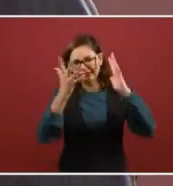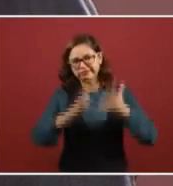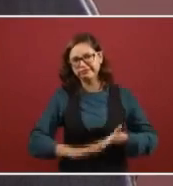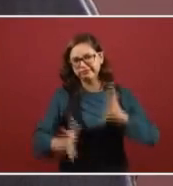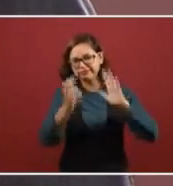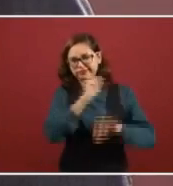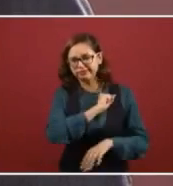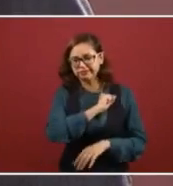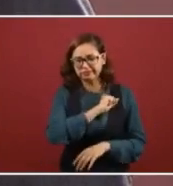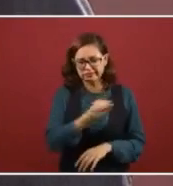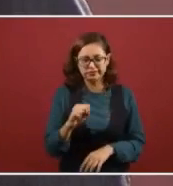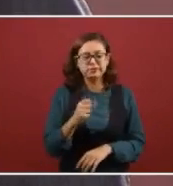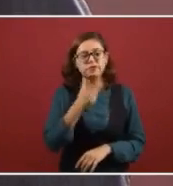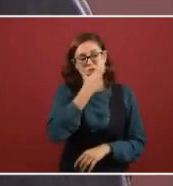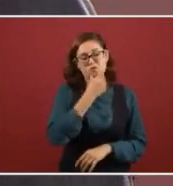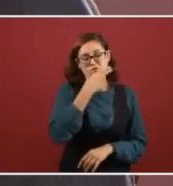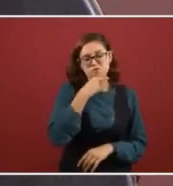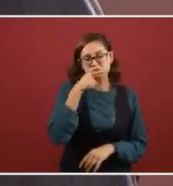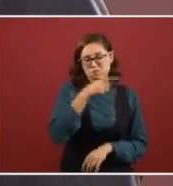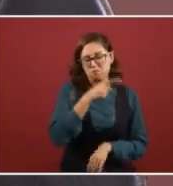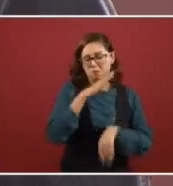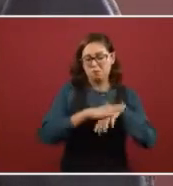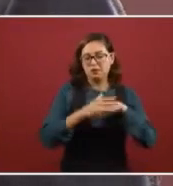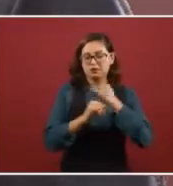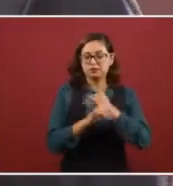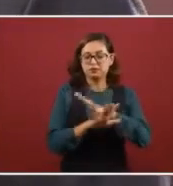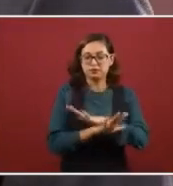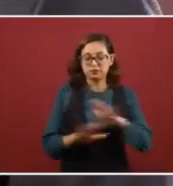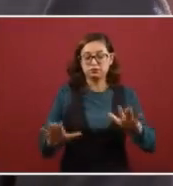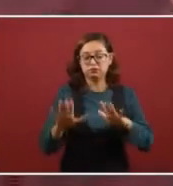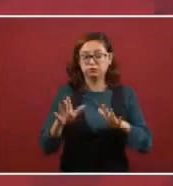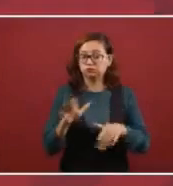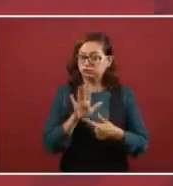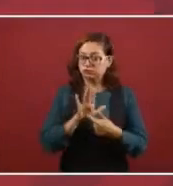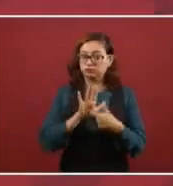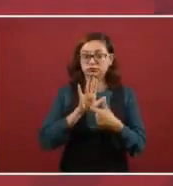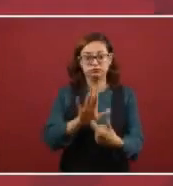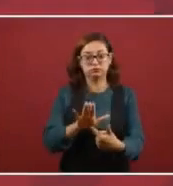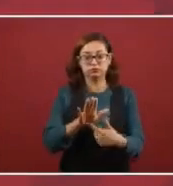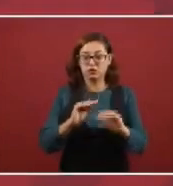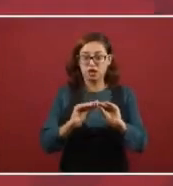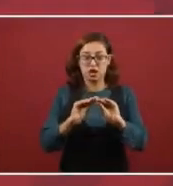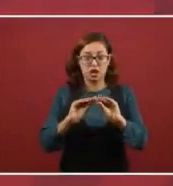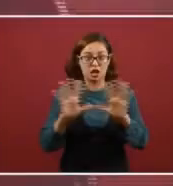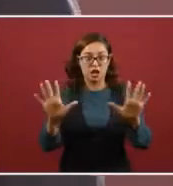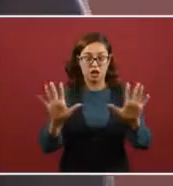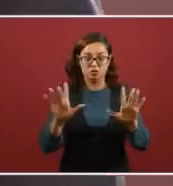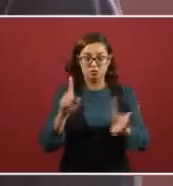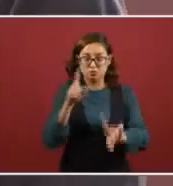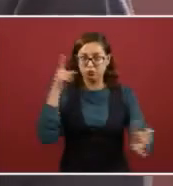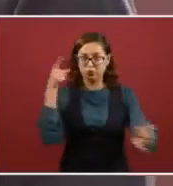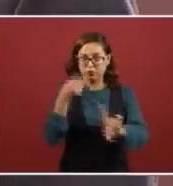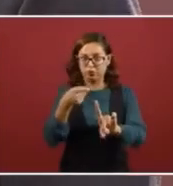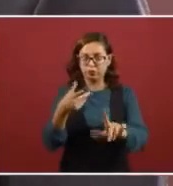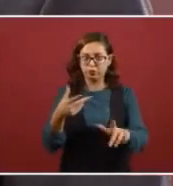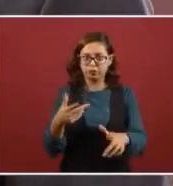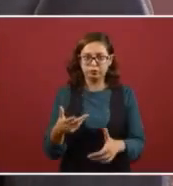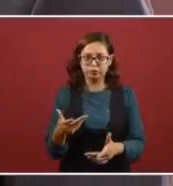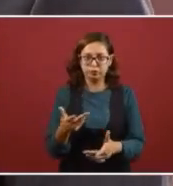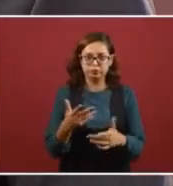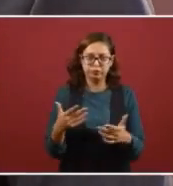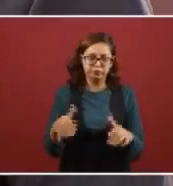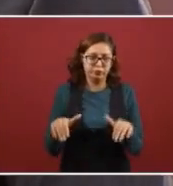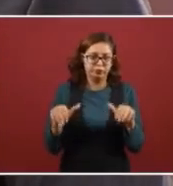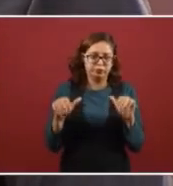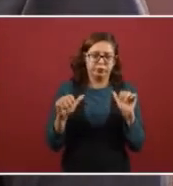regarding the situation in Sonora. He has all the information with lots of objectivity to what's